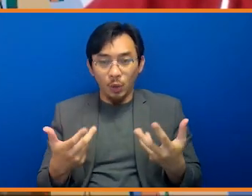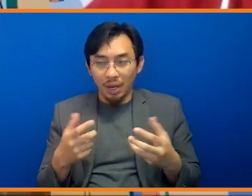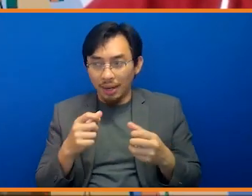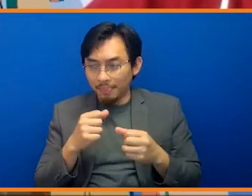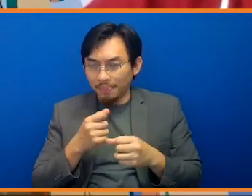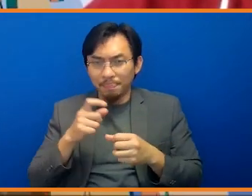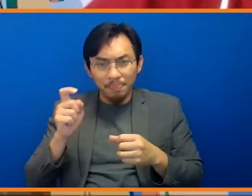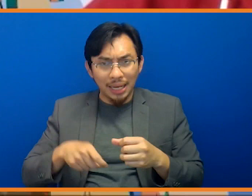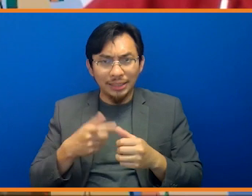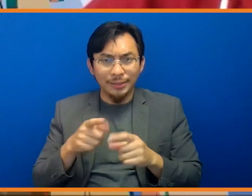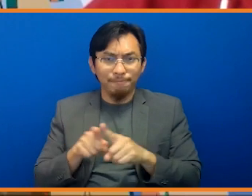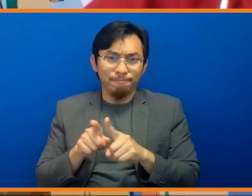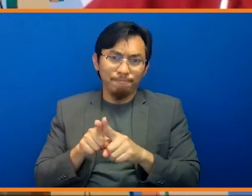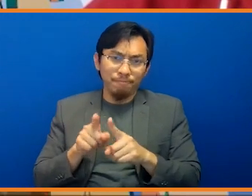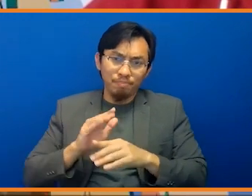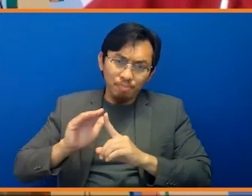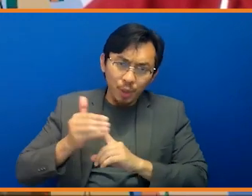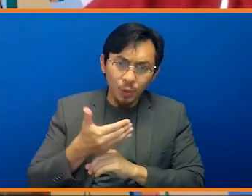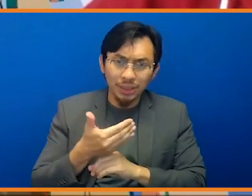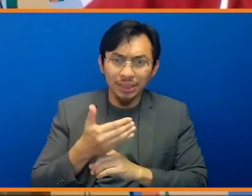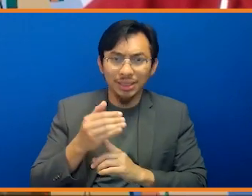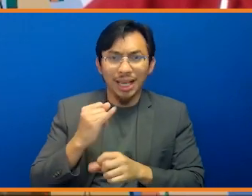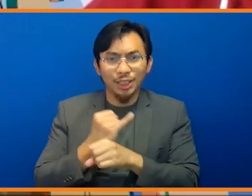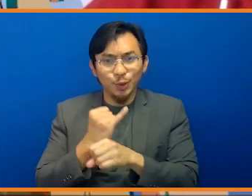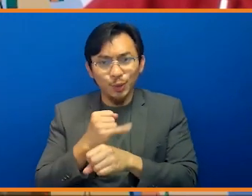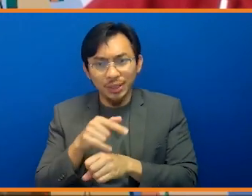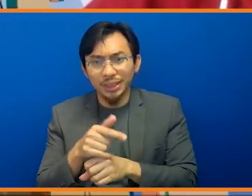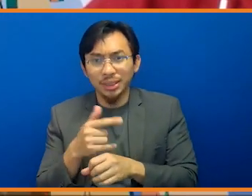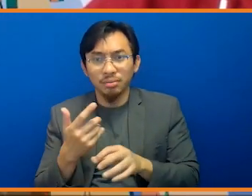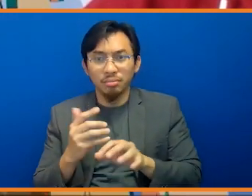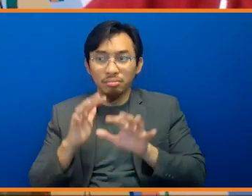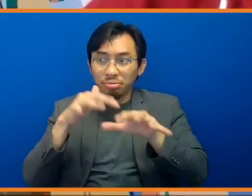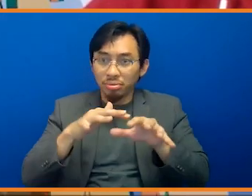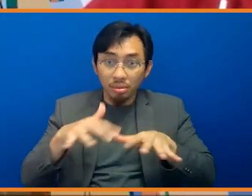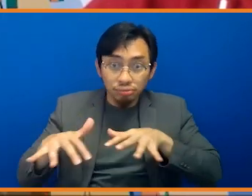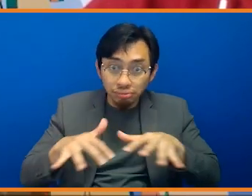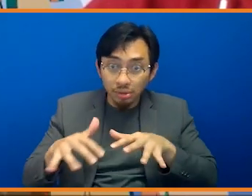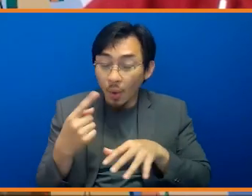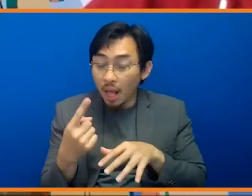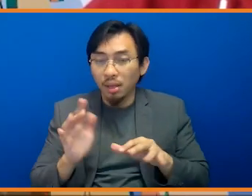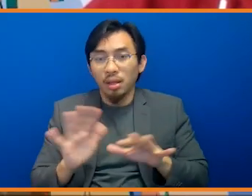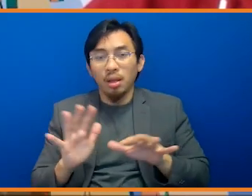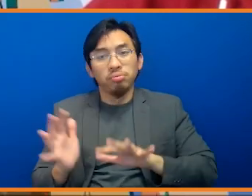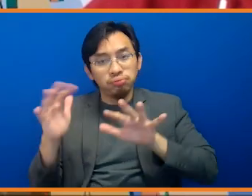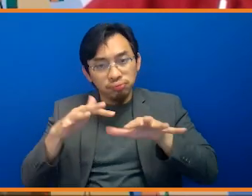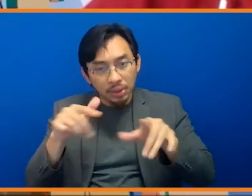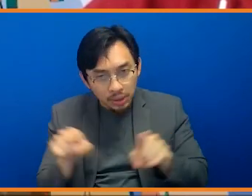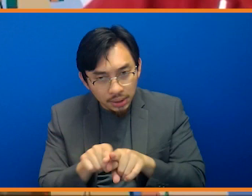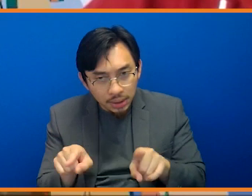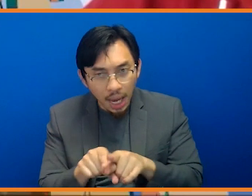the situations, we need to protect for not only for the earthquake, but also the tsunami, and also for any other